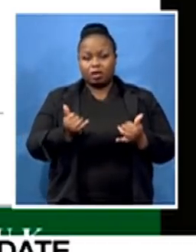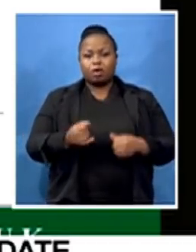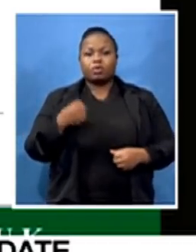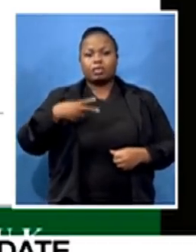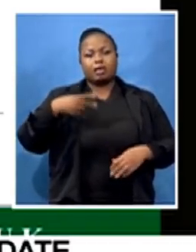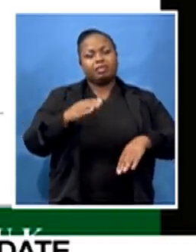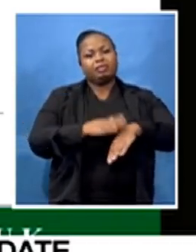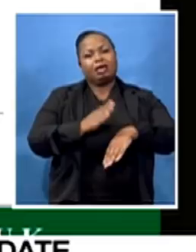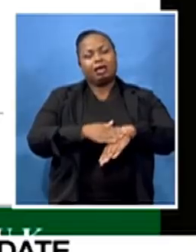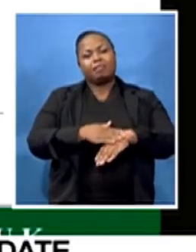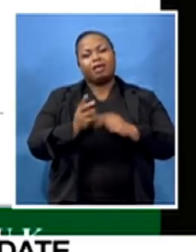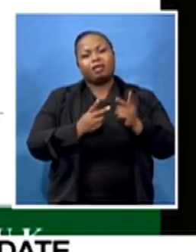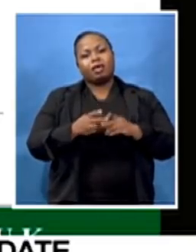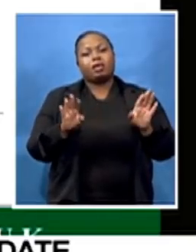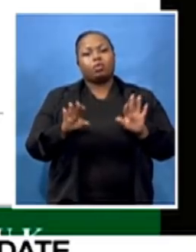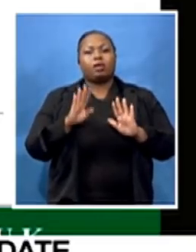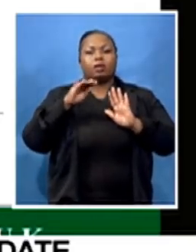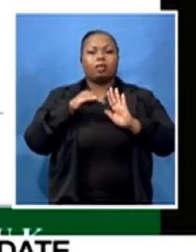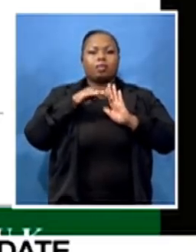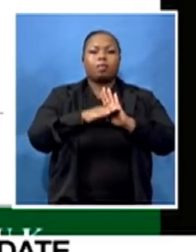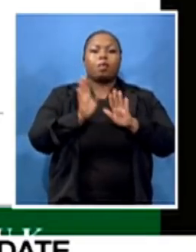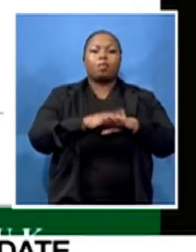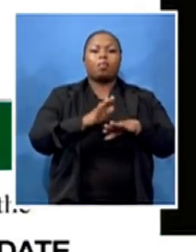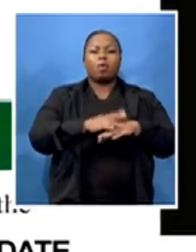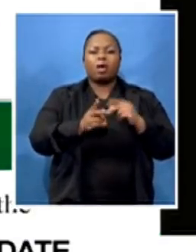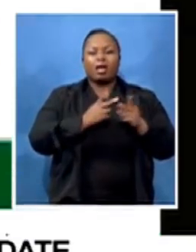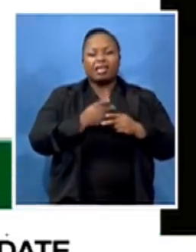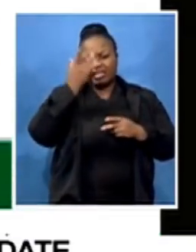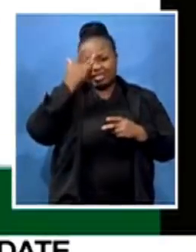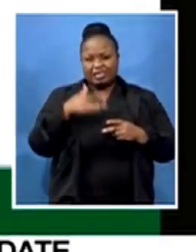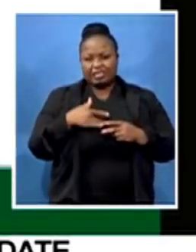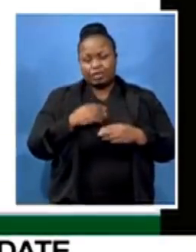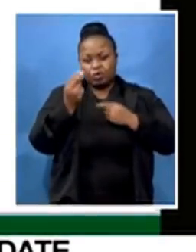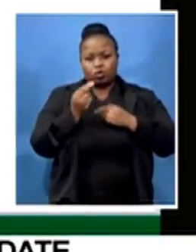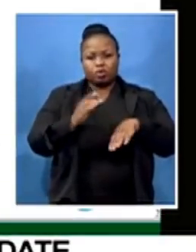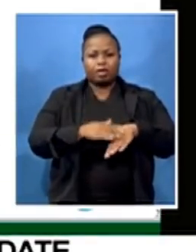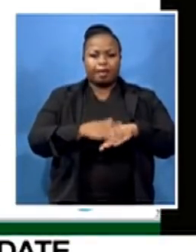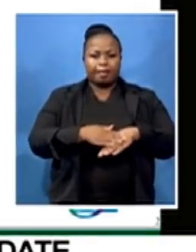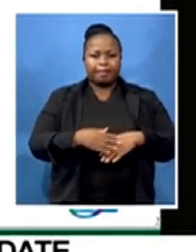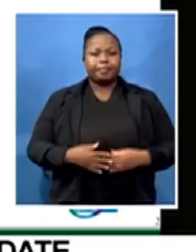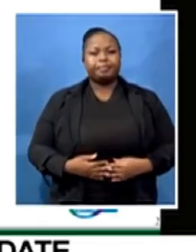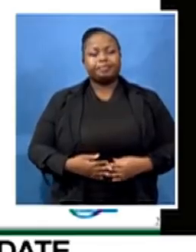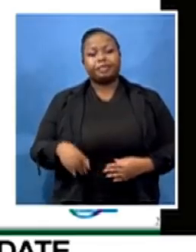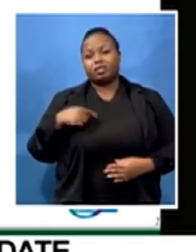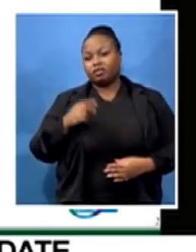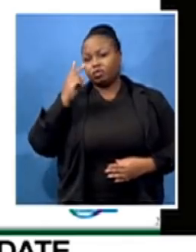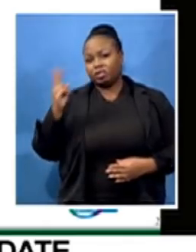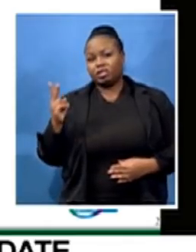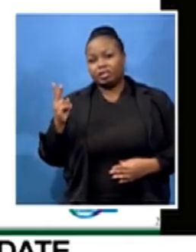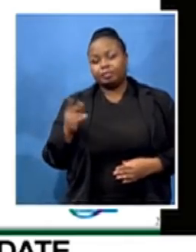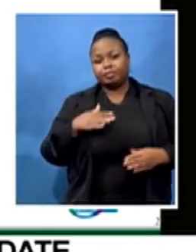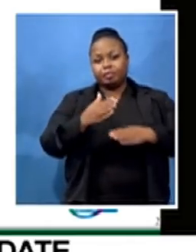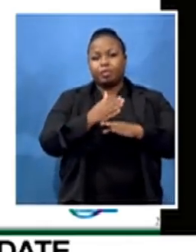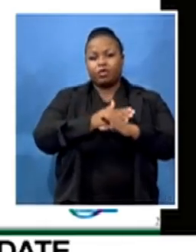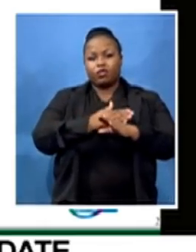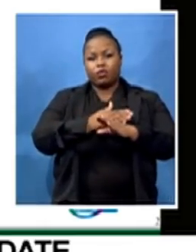And so that's the one issue that of concern. Whereas when we looked at the original trajectory, we